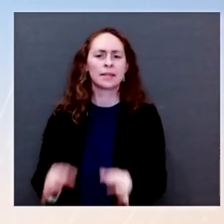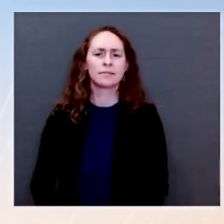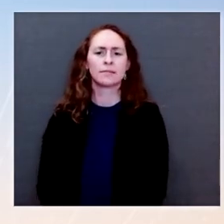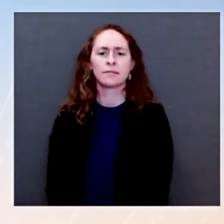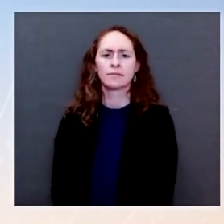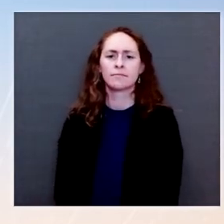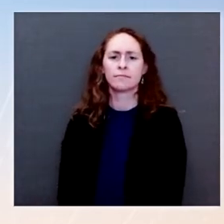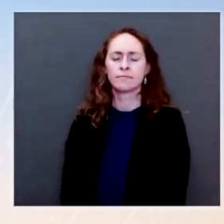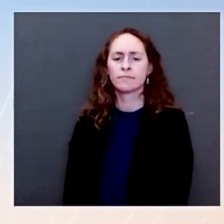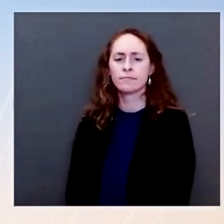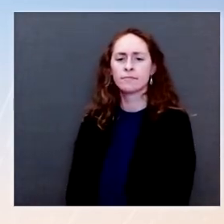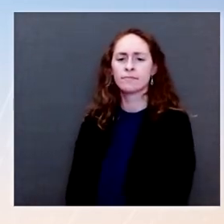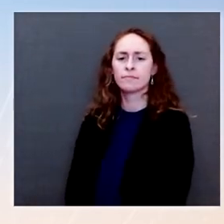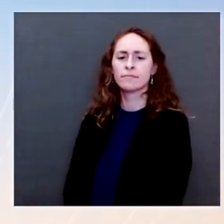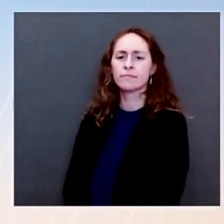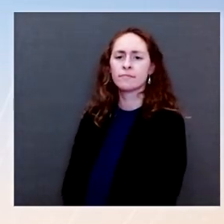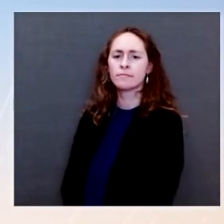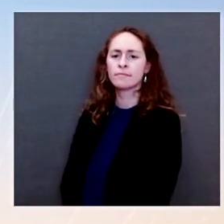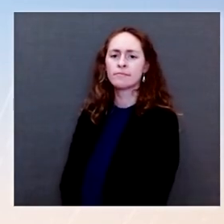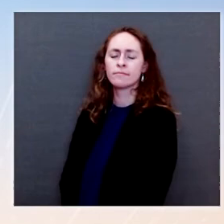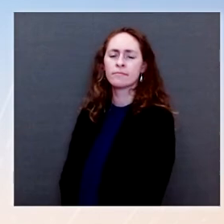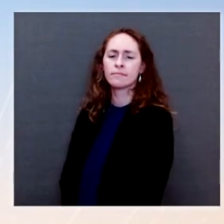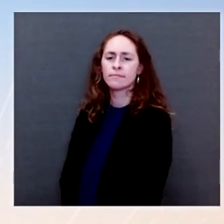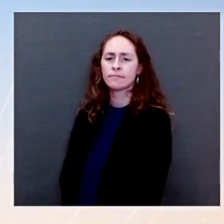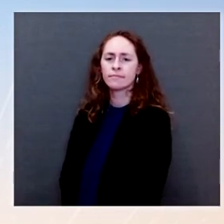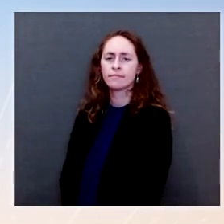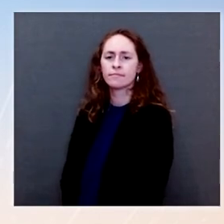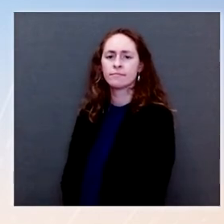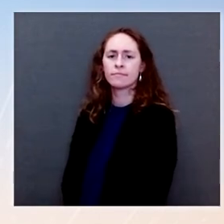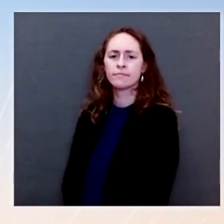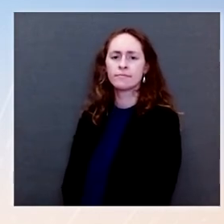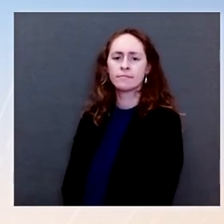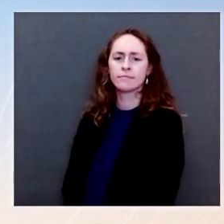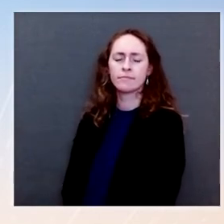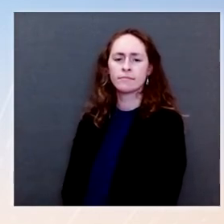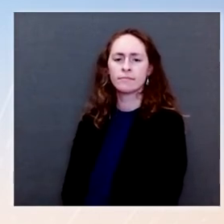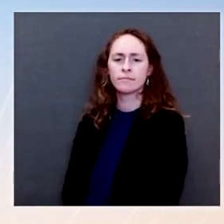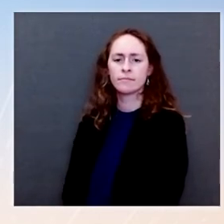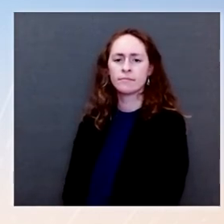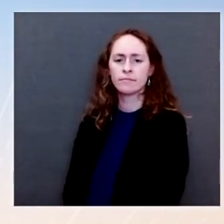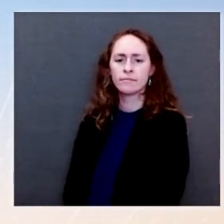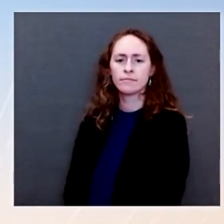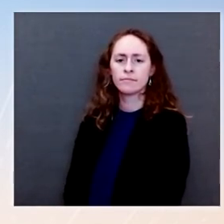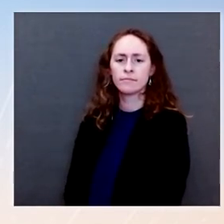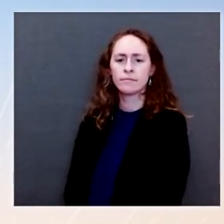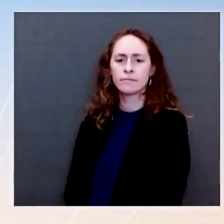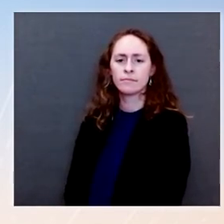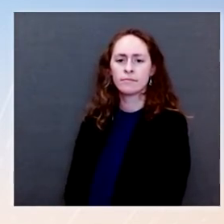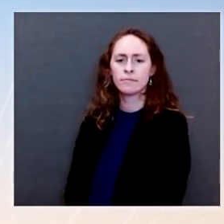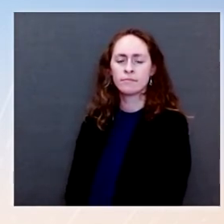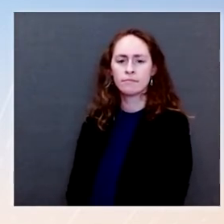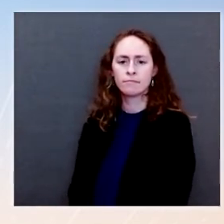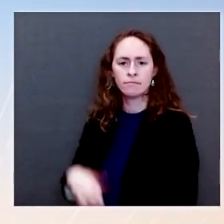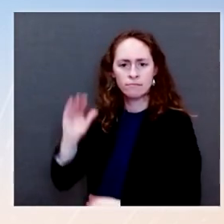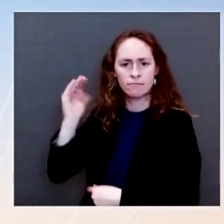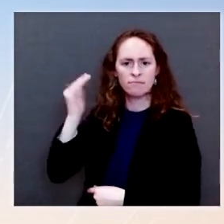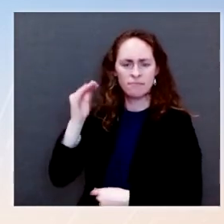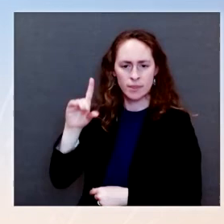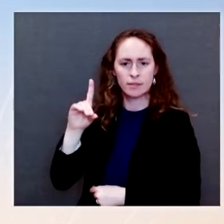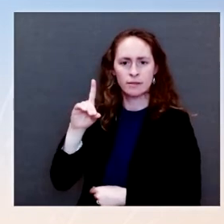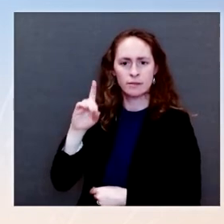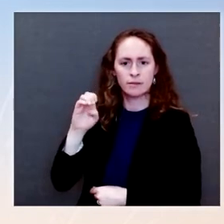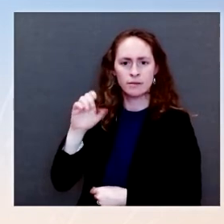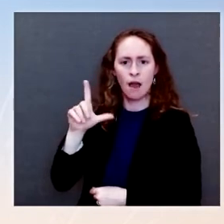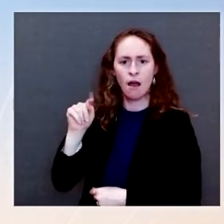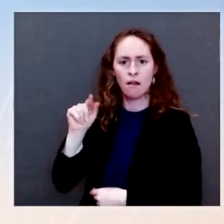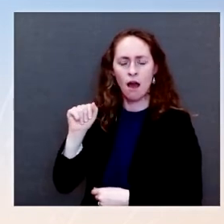Is there any help that can be sent out to help them? Let me check on it specifically. What we have done over the past, and I suspect we're doing now,